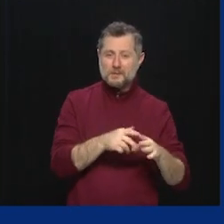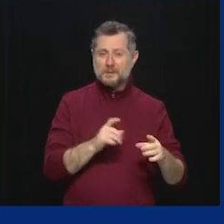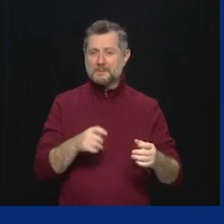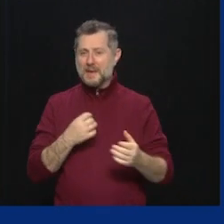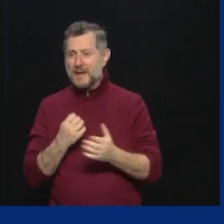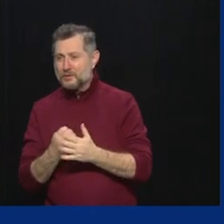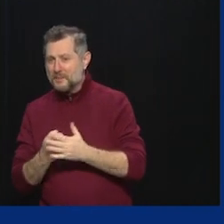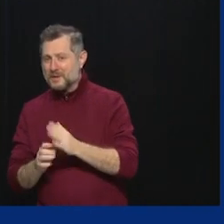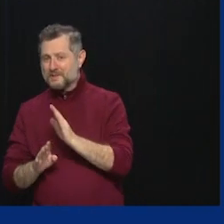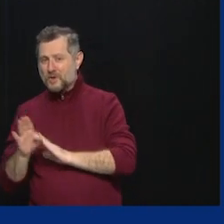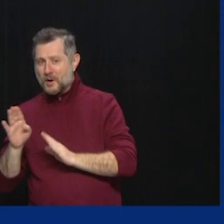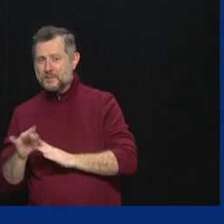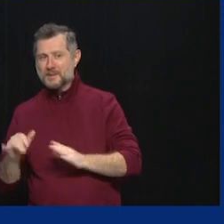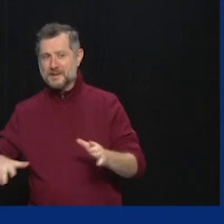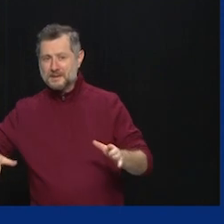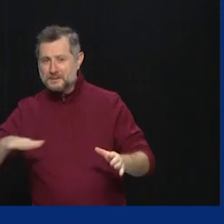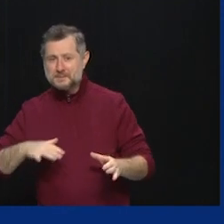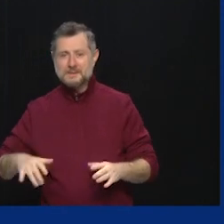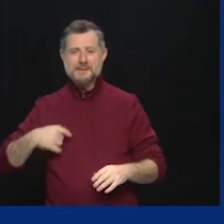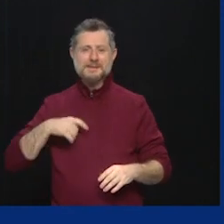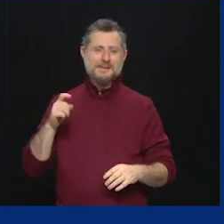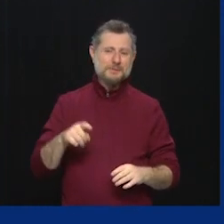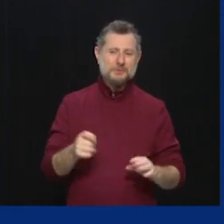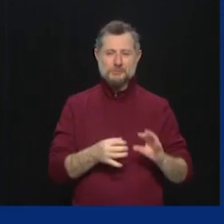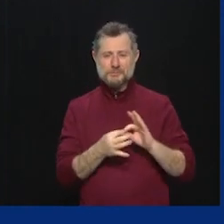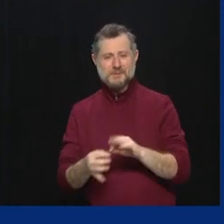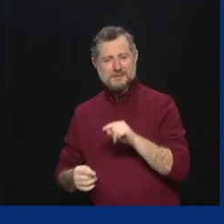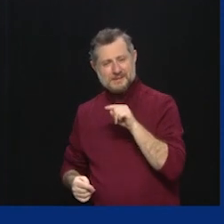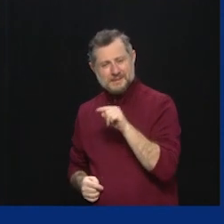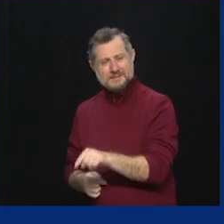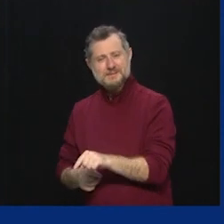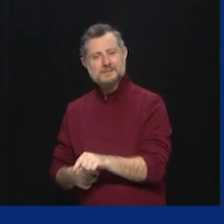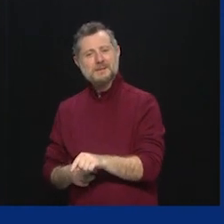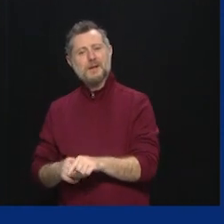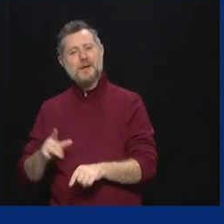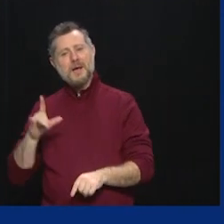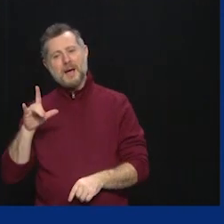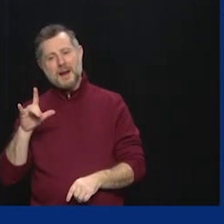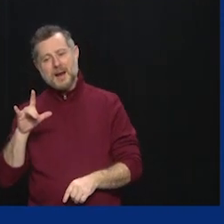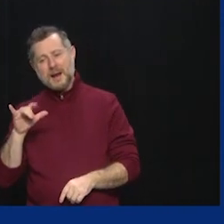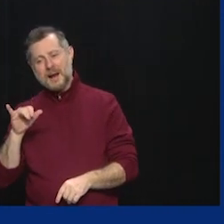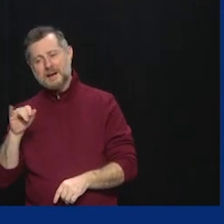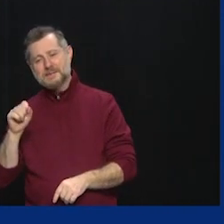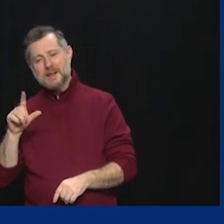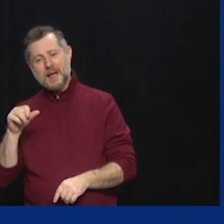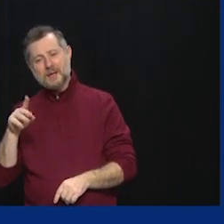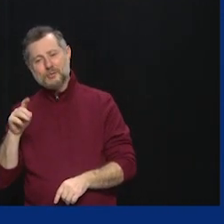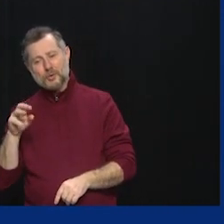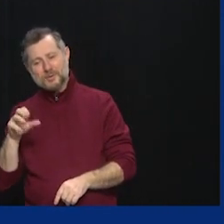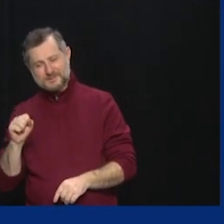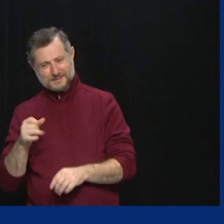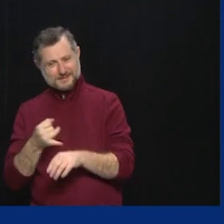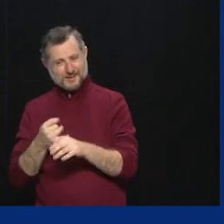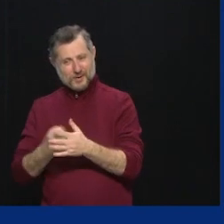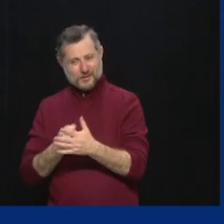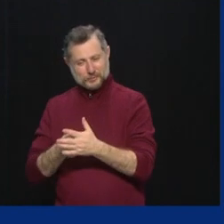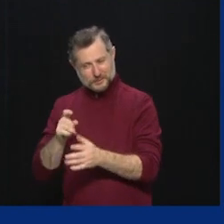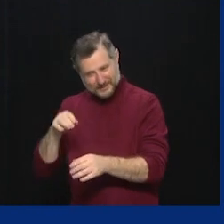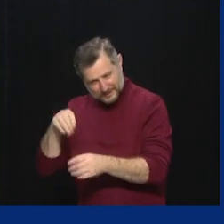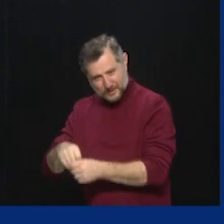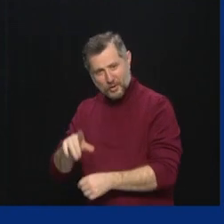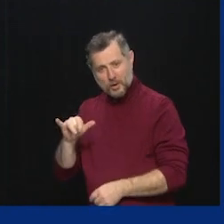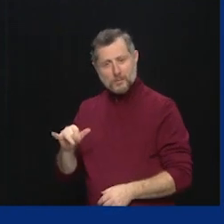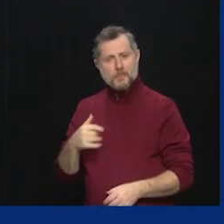have the Islanders on Long Island. The need to have the Islanders from drifting around to Barclays and Madison